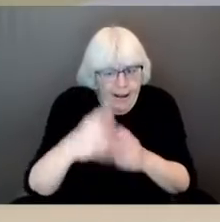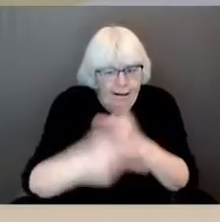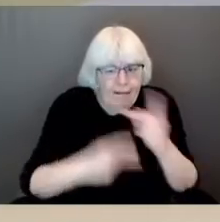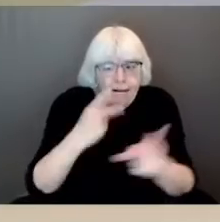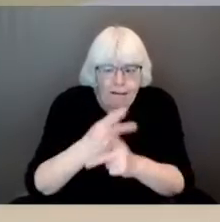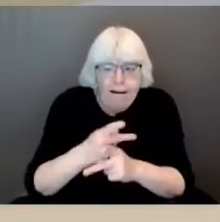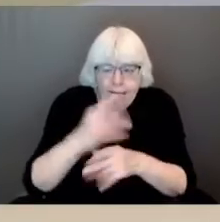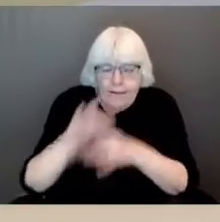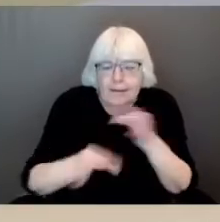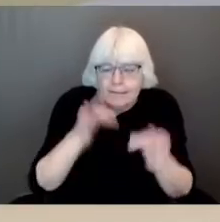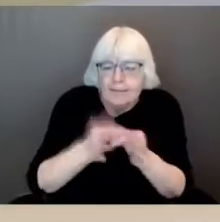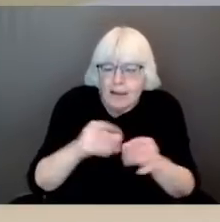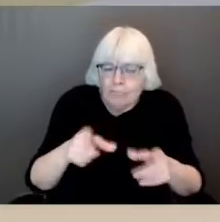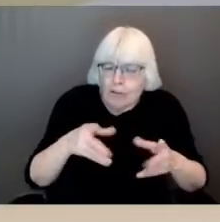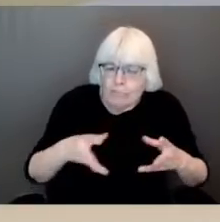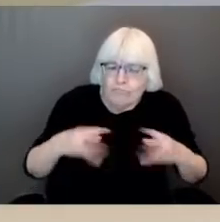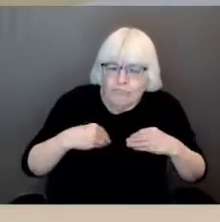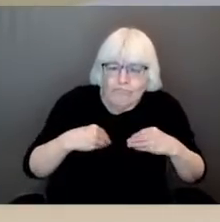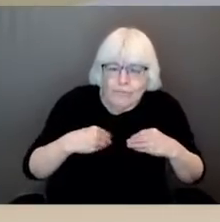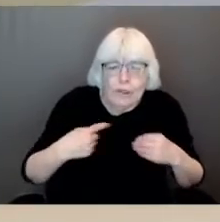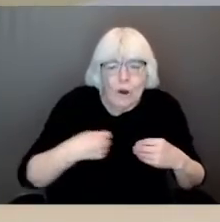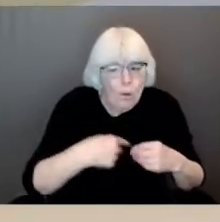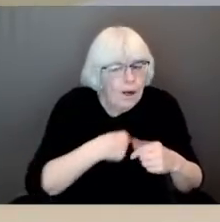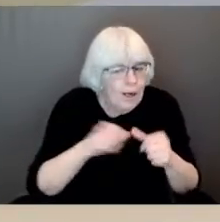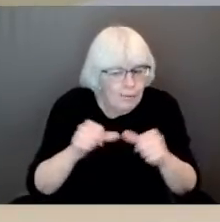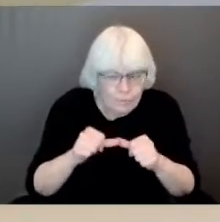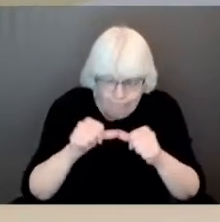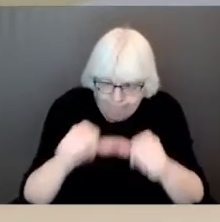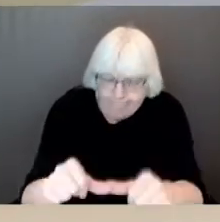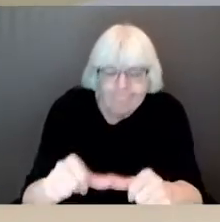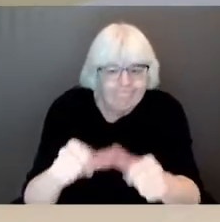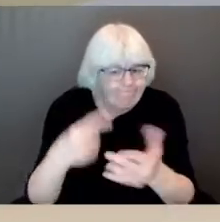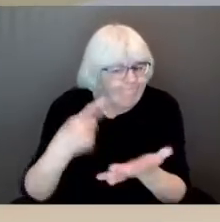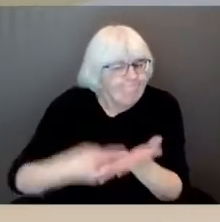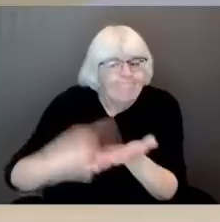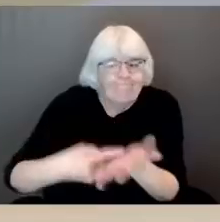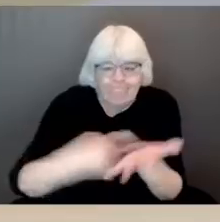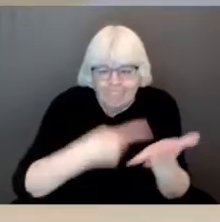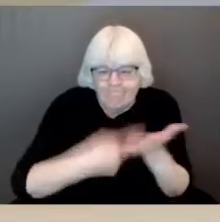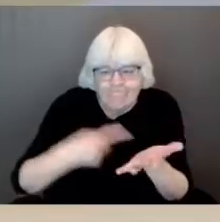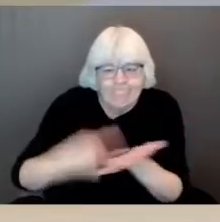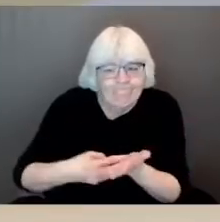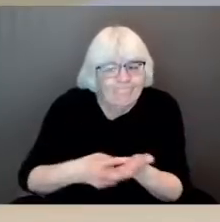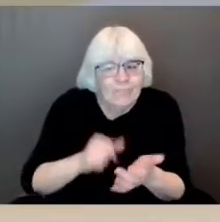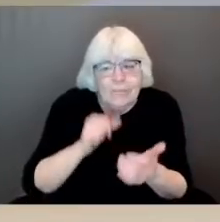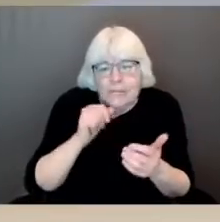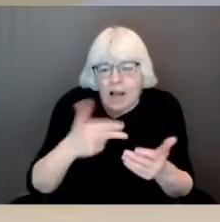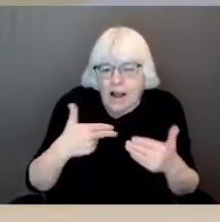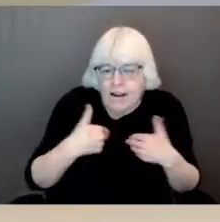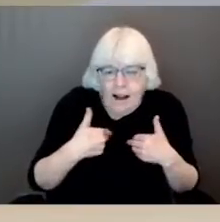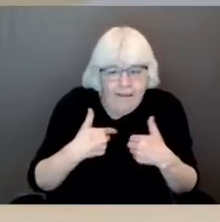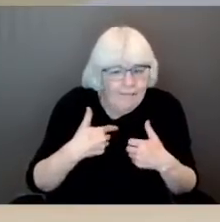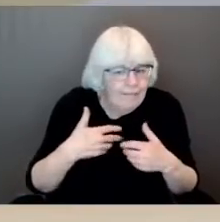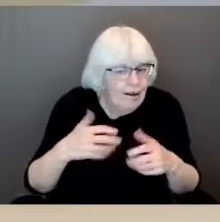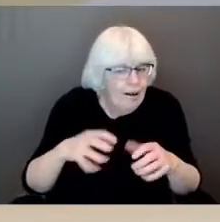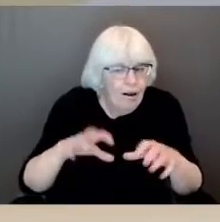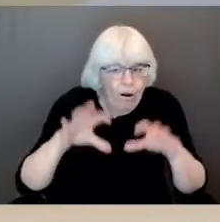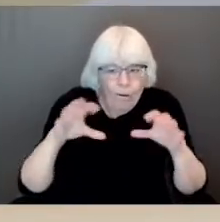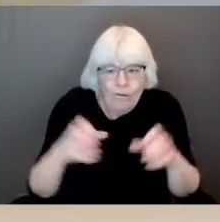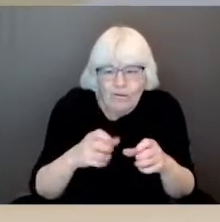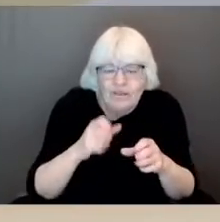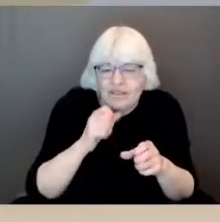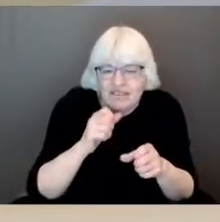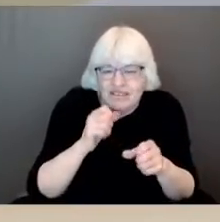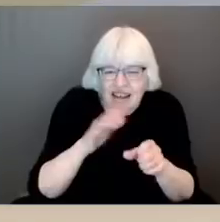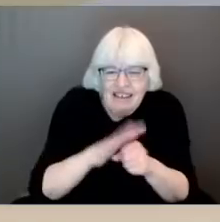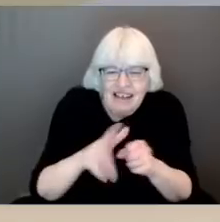we'll continue to have the discussions. They're not widely available in terms of the saline gargle, but they